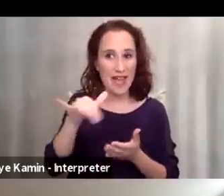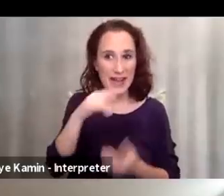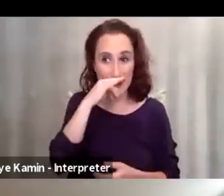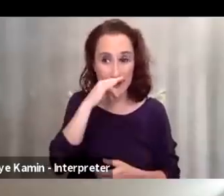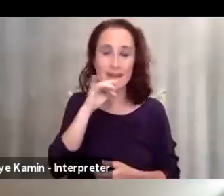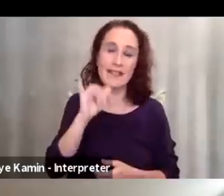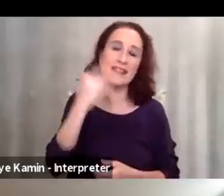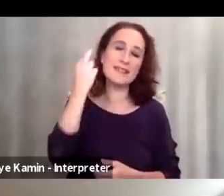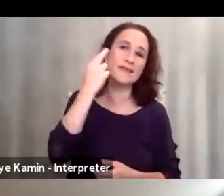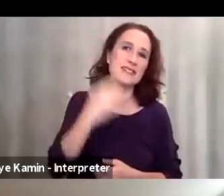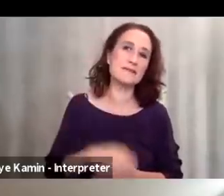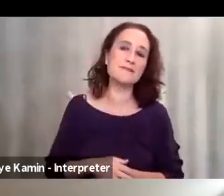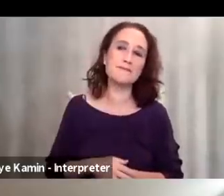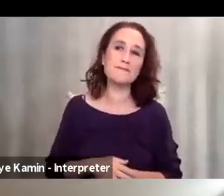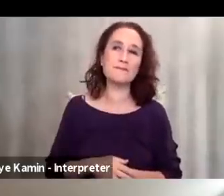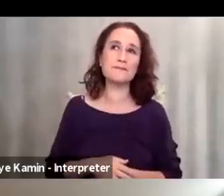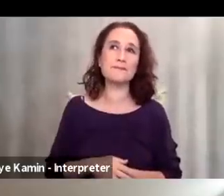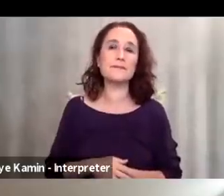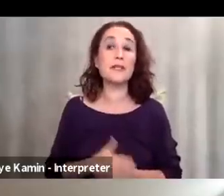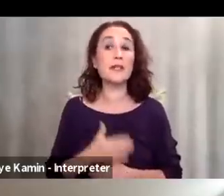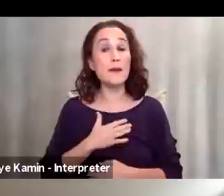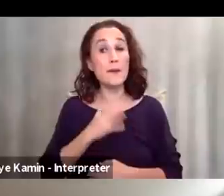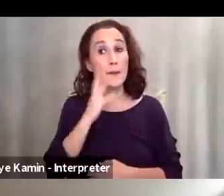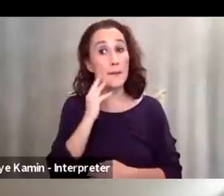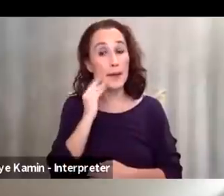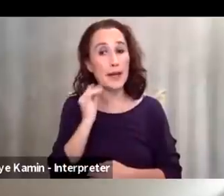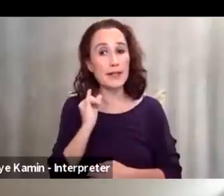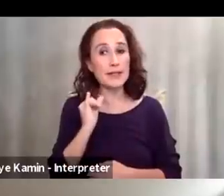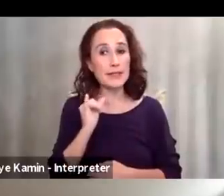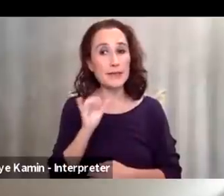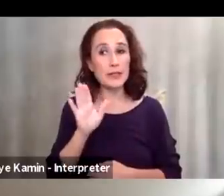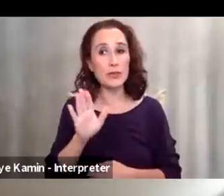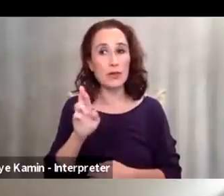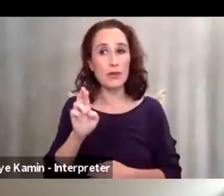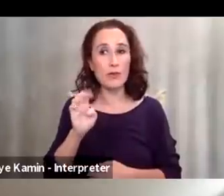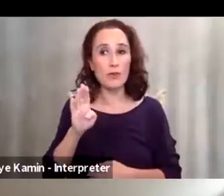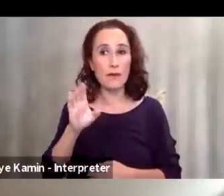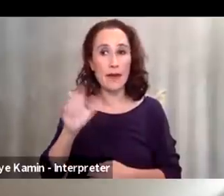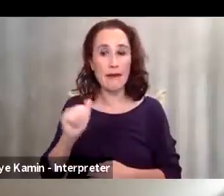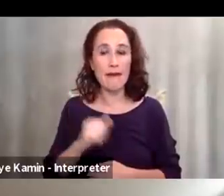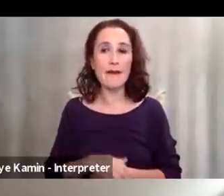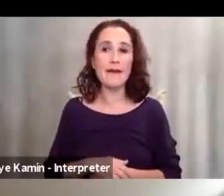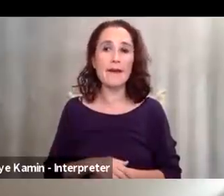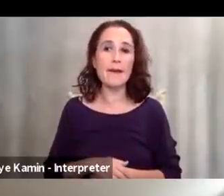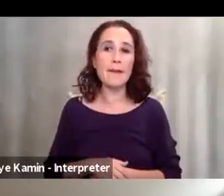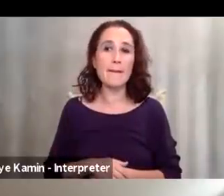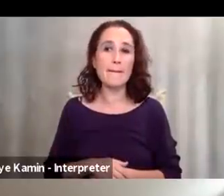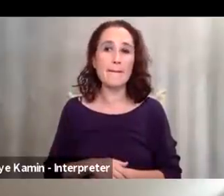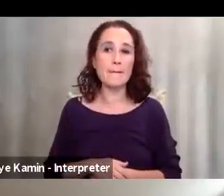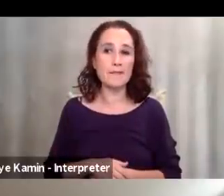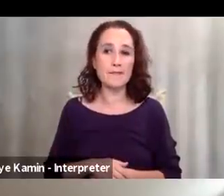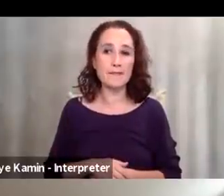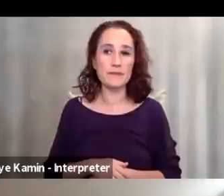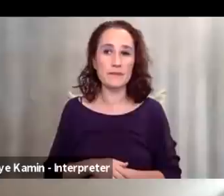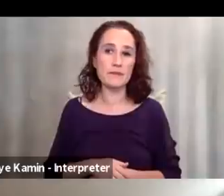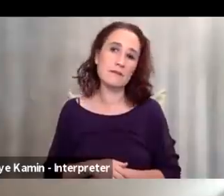Yeah, I think my experience is really similar to yours, Rebecca, where I went into writing